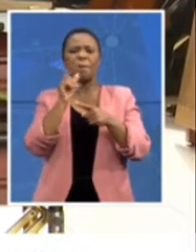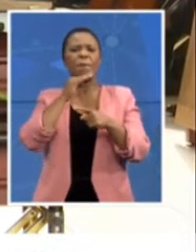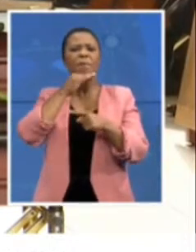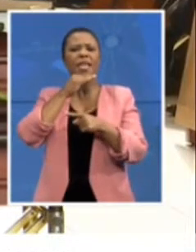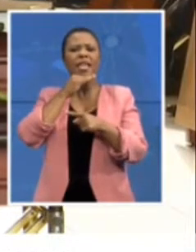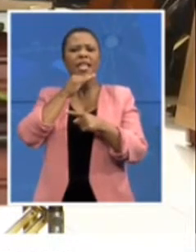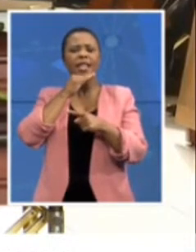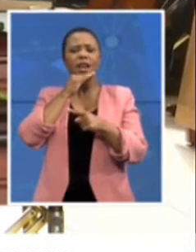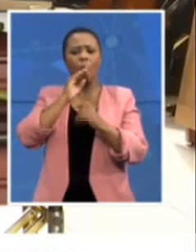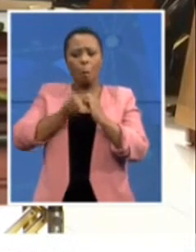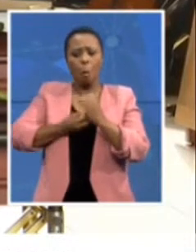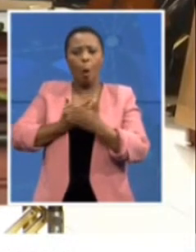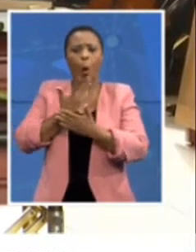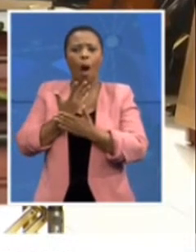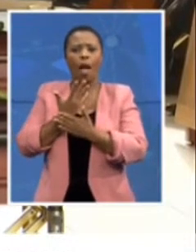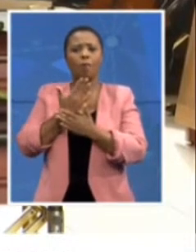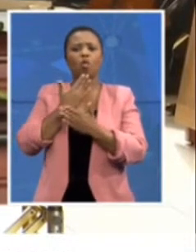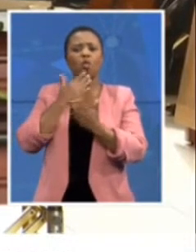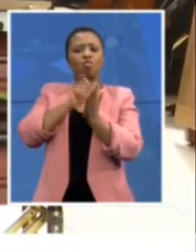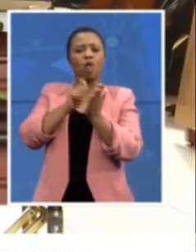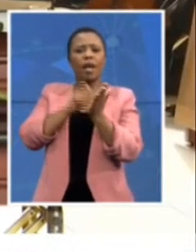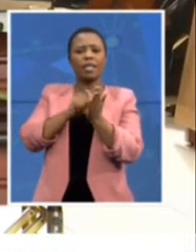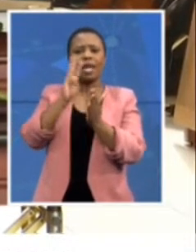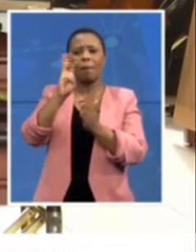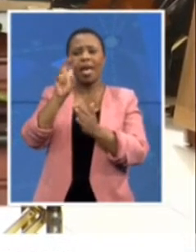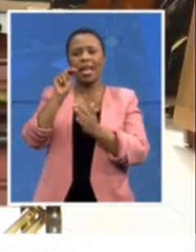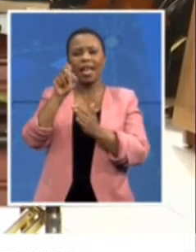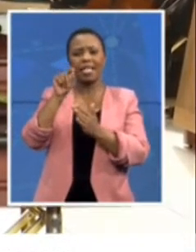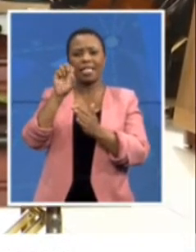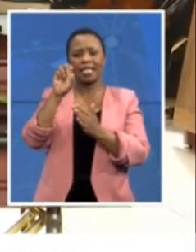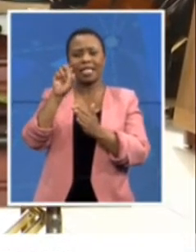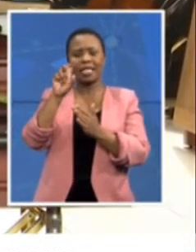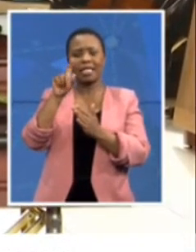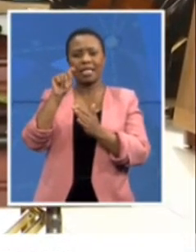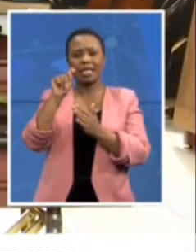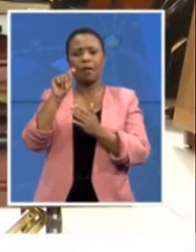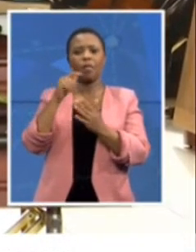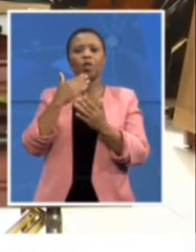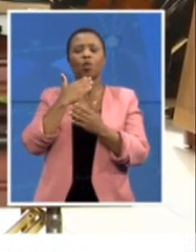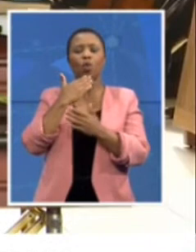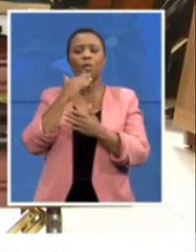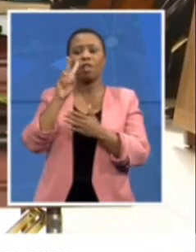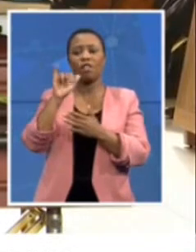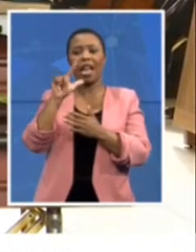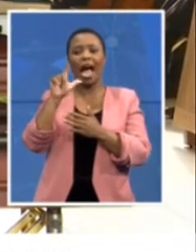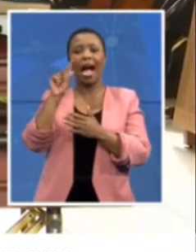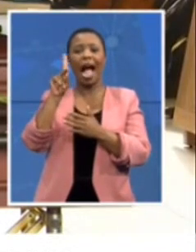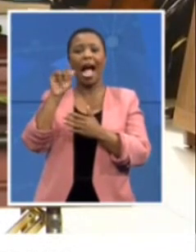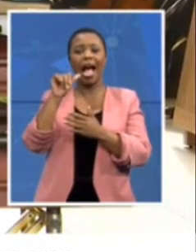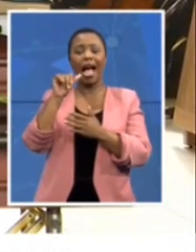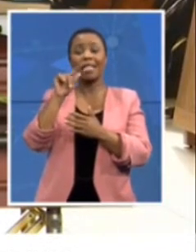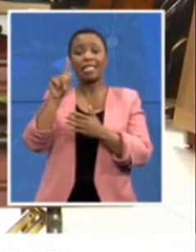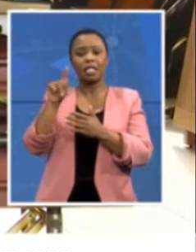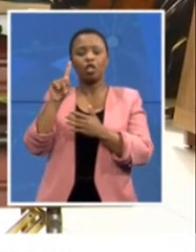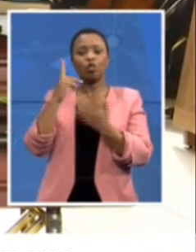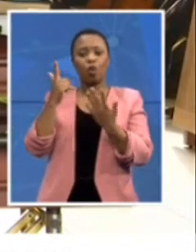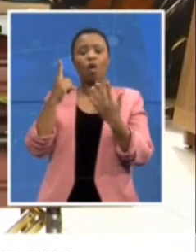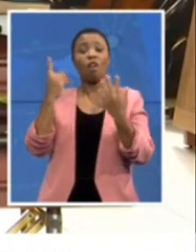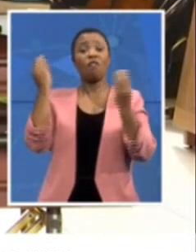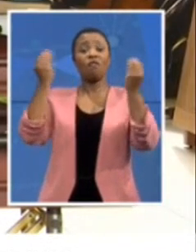Wallet Vilagazi. In fact, we are in Soweto, where one of the most famous streets is named after Professor